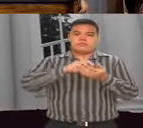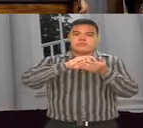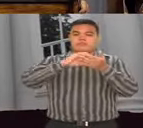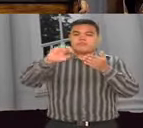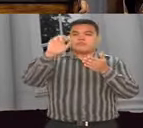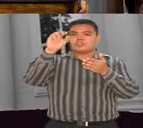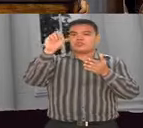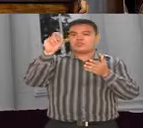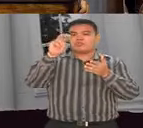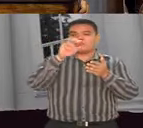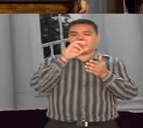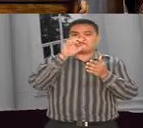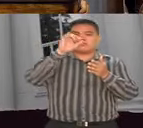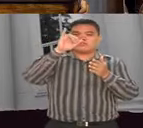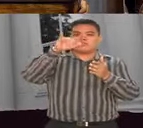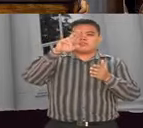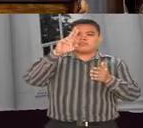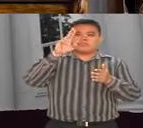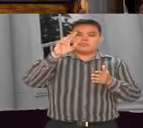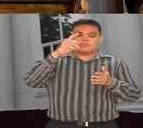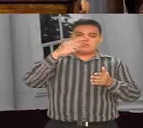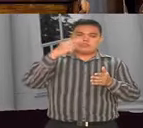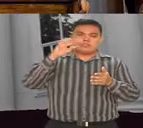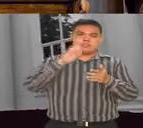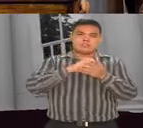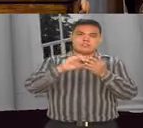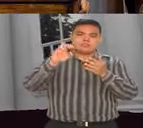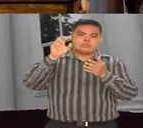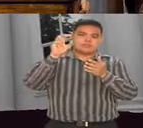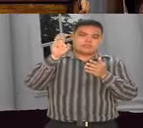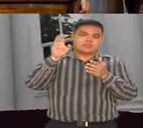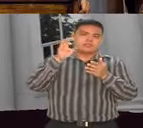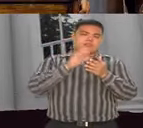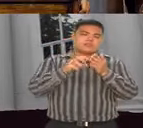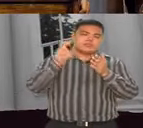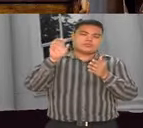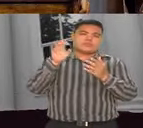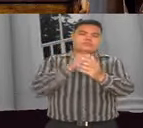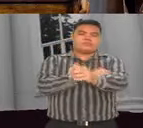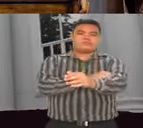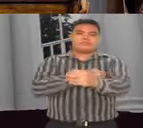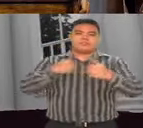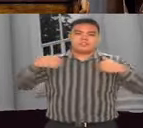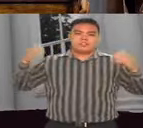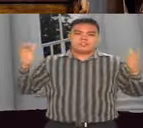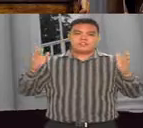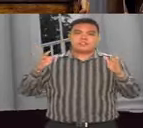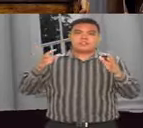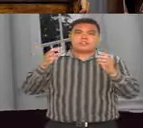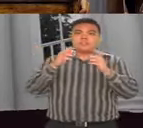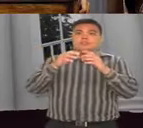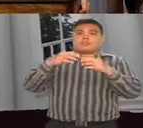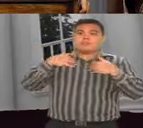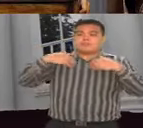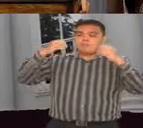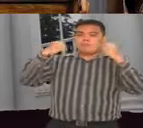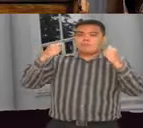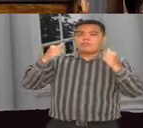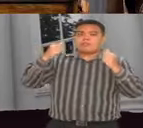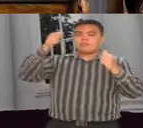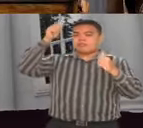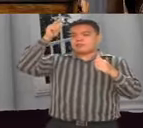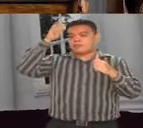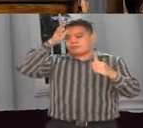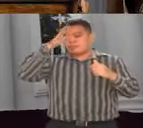verse number 12, Judges chapter 6, verse number 12. And the angel of the Lord appeared unto him and said unto him, the Lord is with thee, thou mighty man